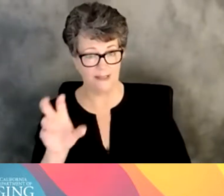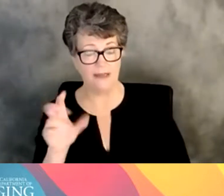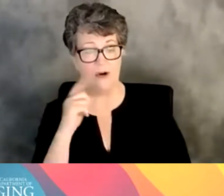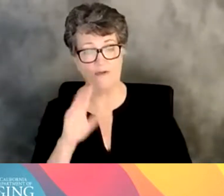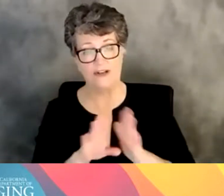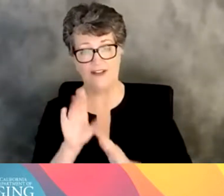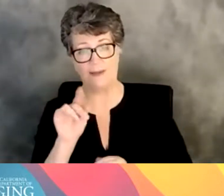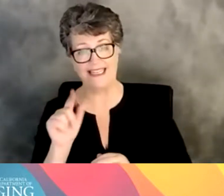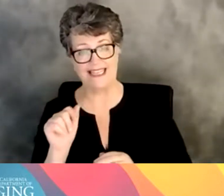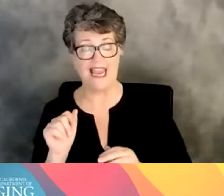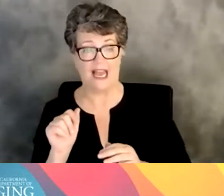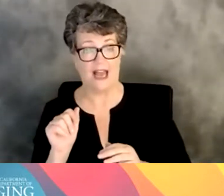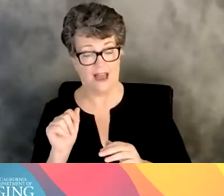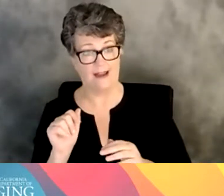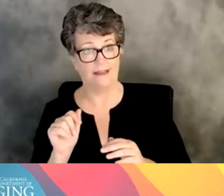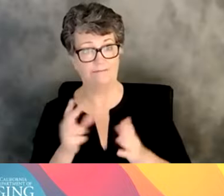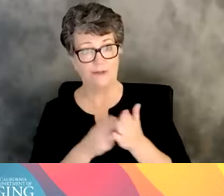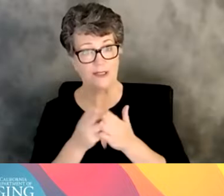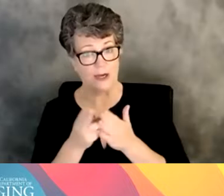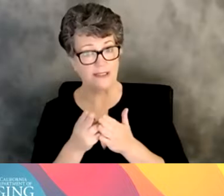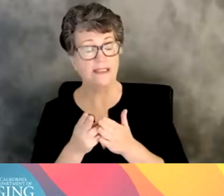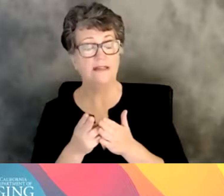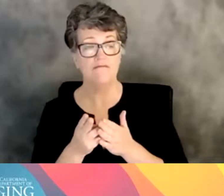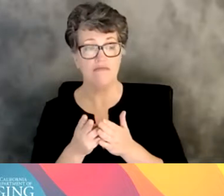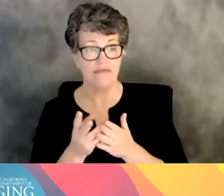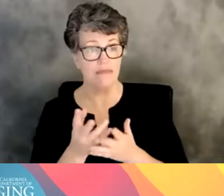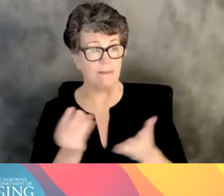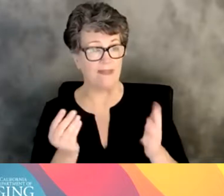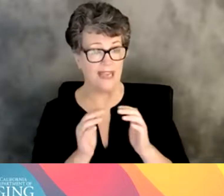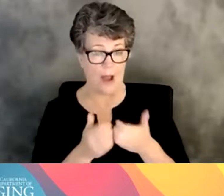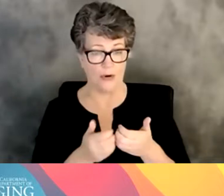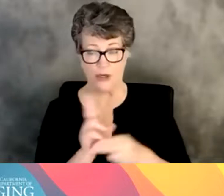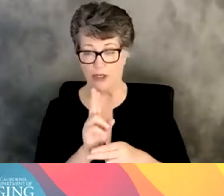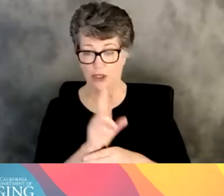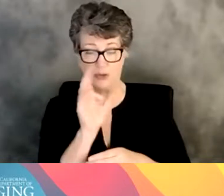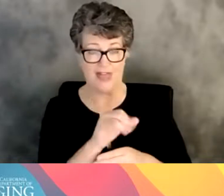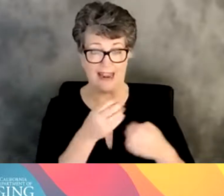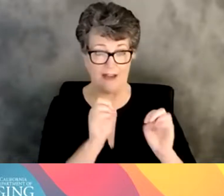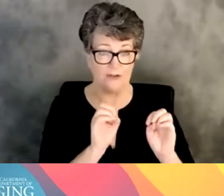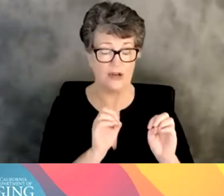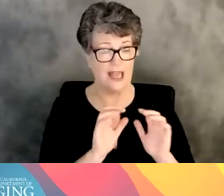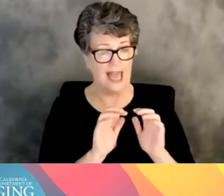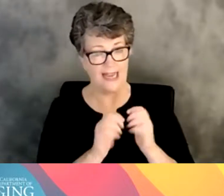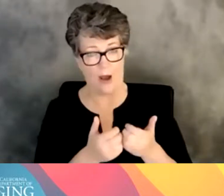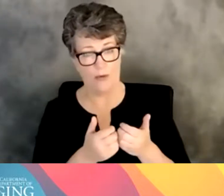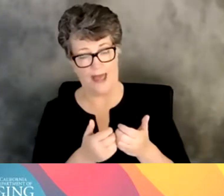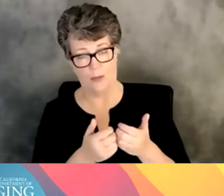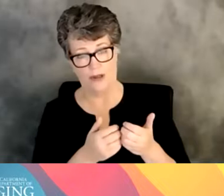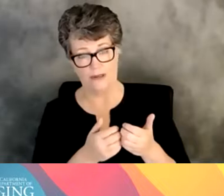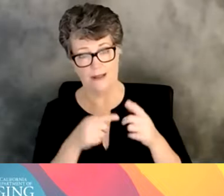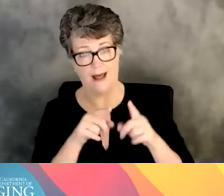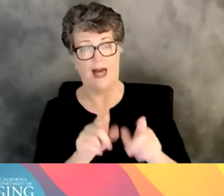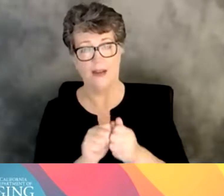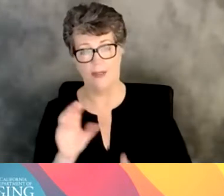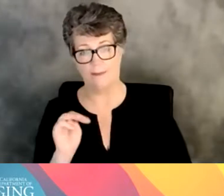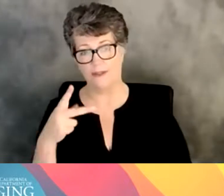data transparency, and curious to see how you're going to utilize that that effort and how it's going to align with the master